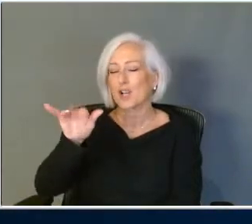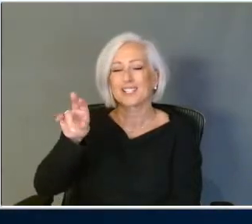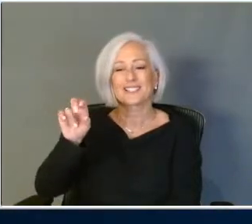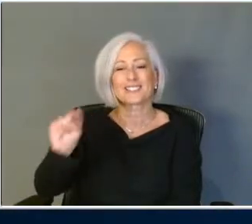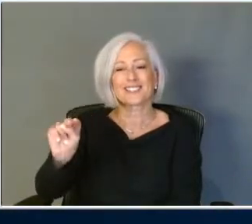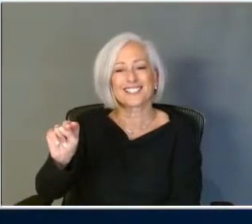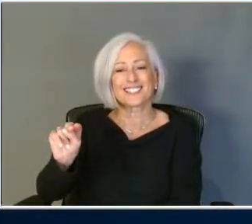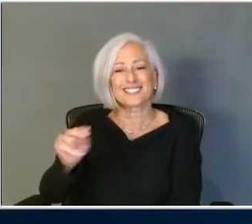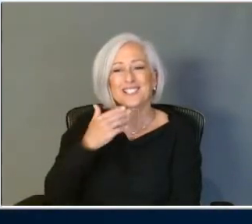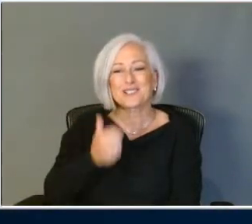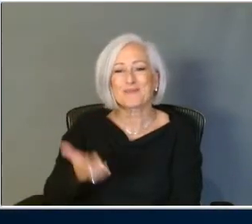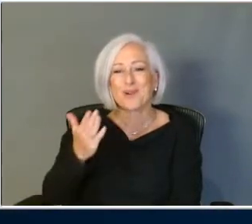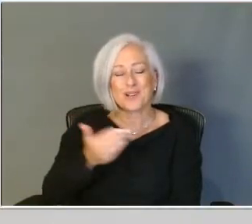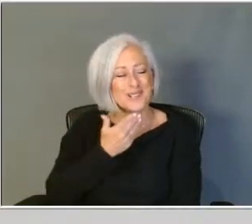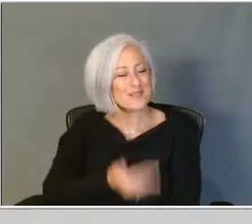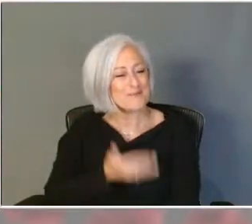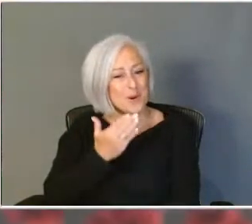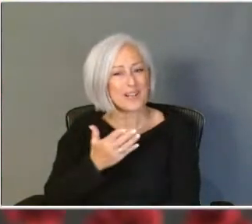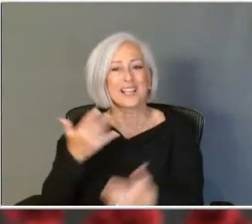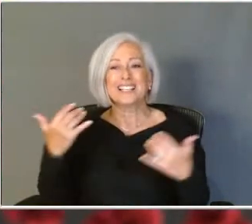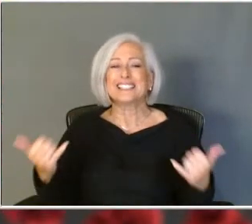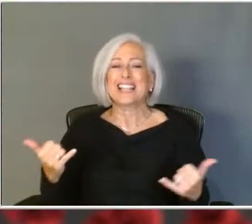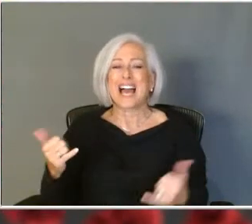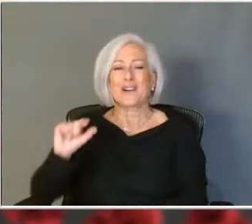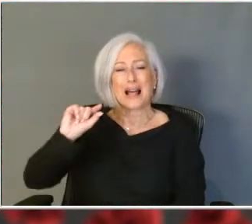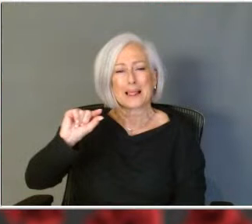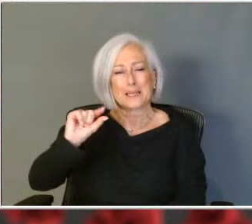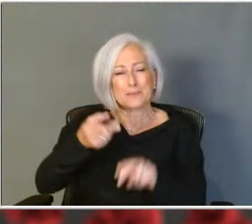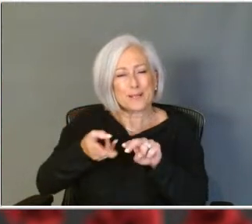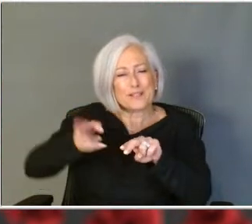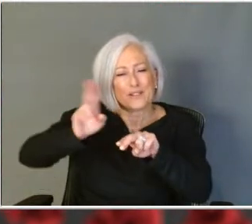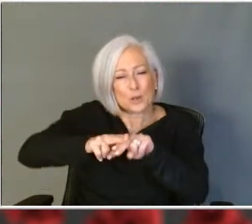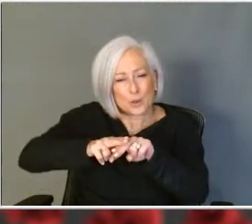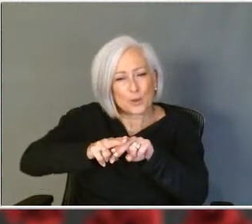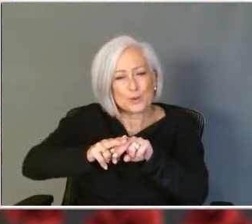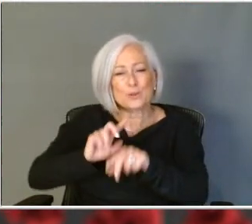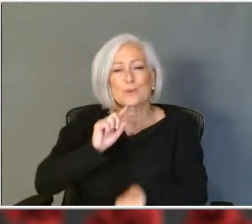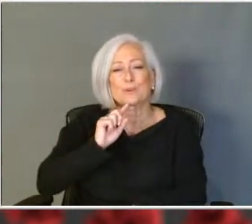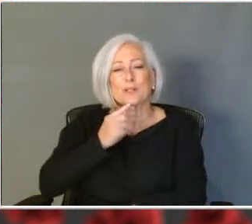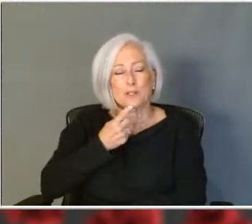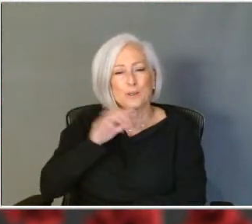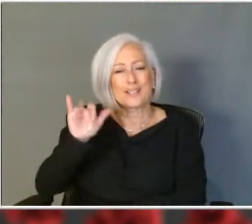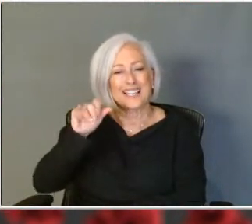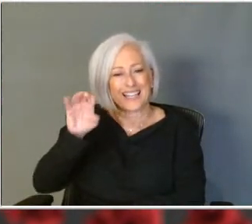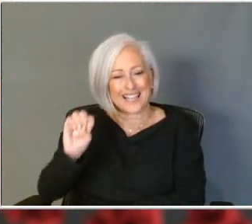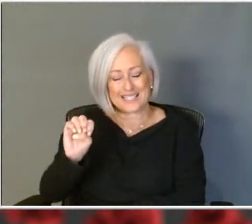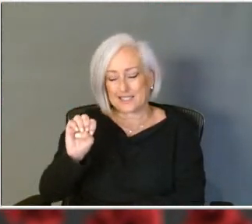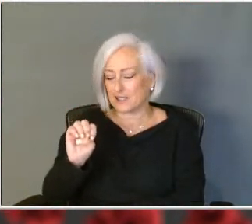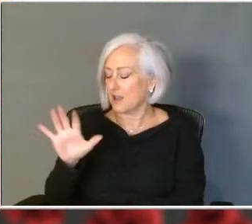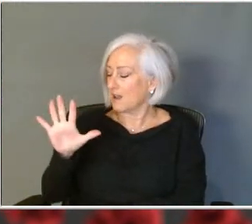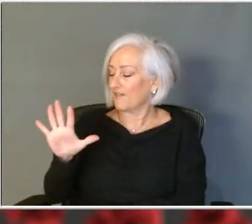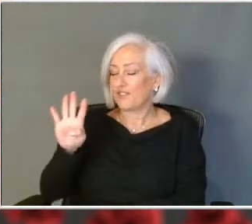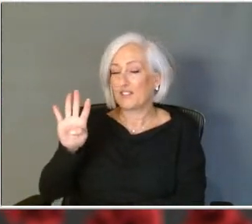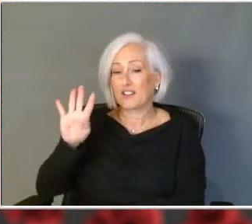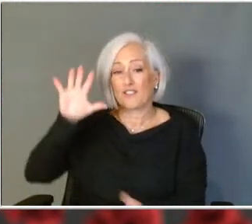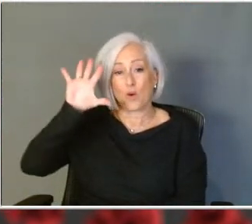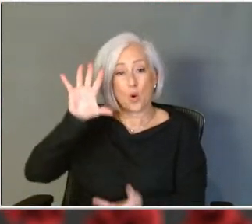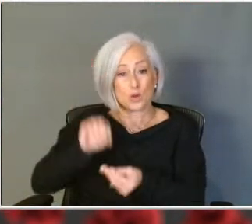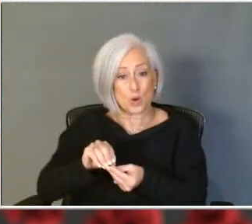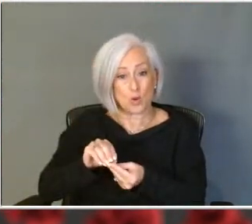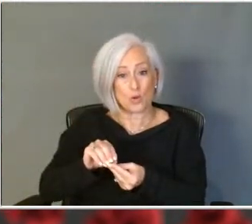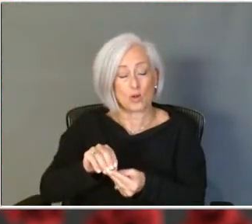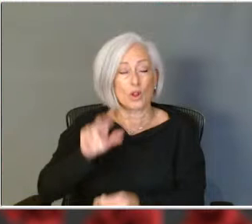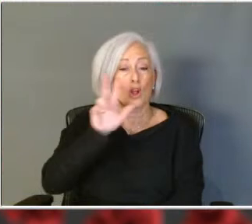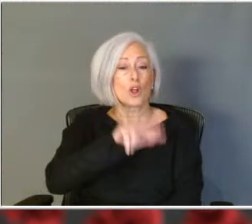good. Hi. Yeah, right now we've got a little bit of a bump in our acute COVID cases. So 54 total. 33 of those are active,